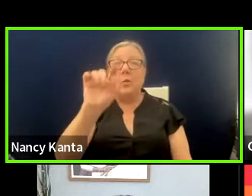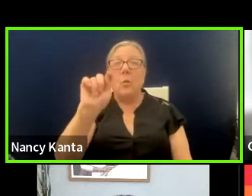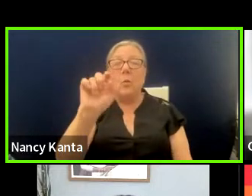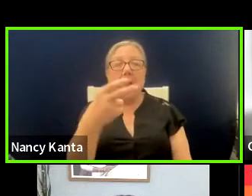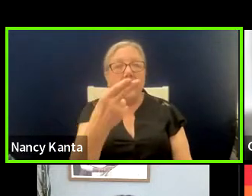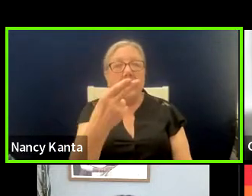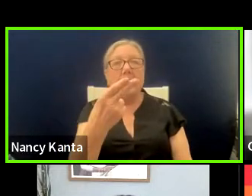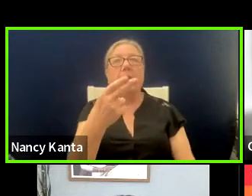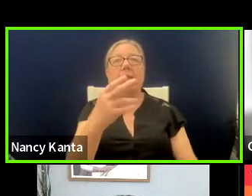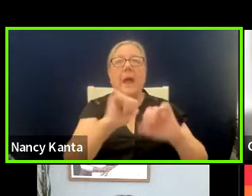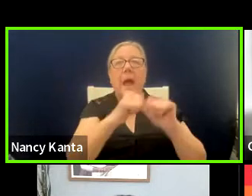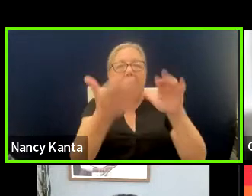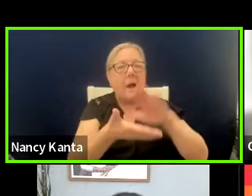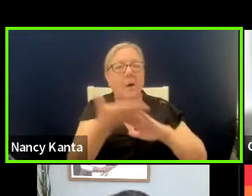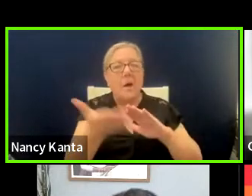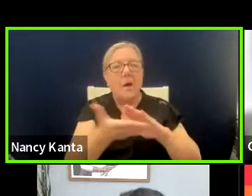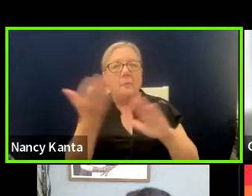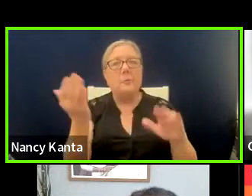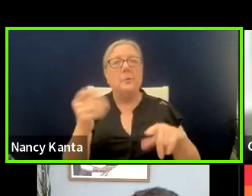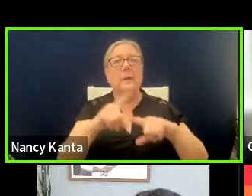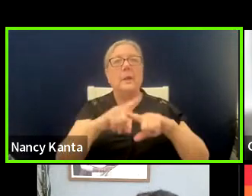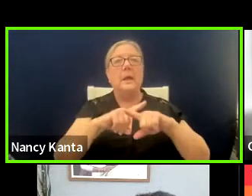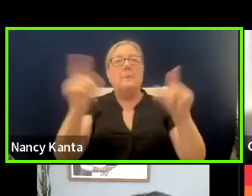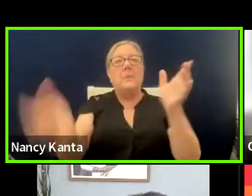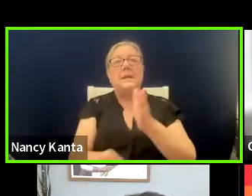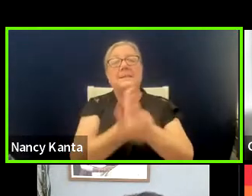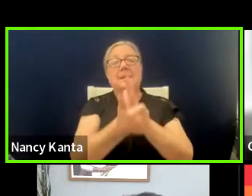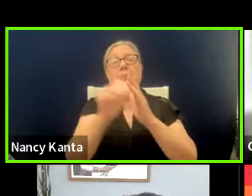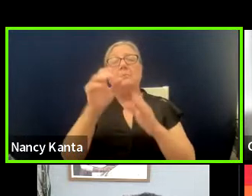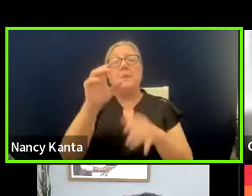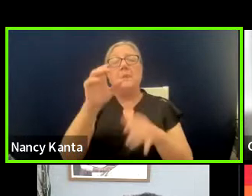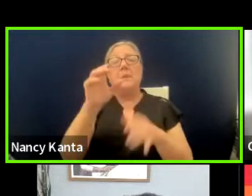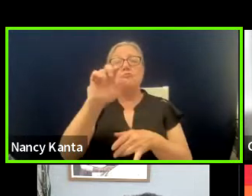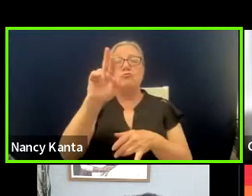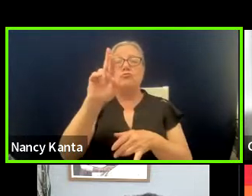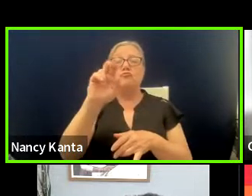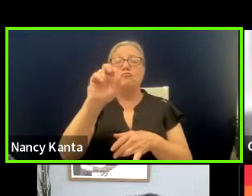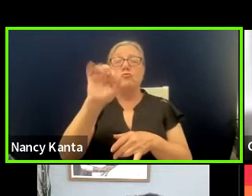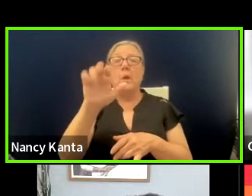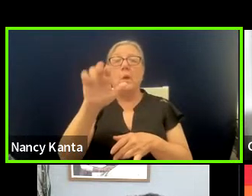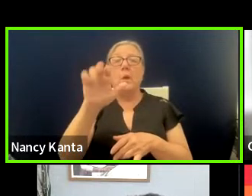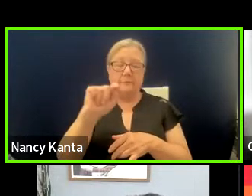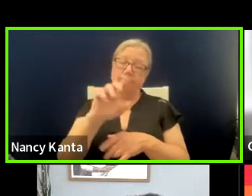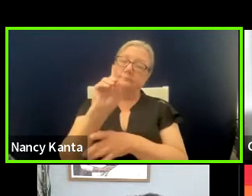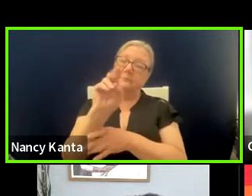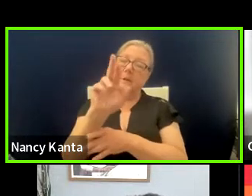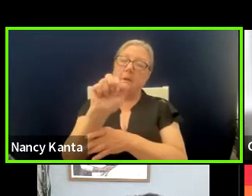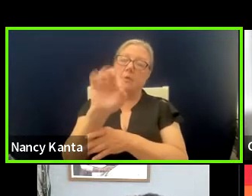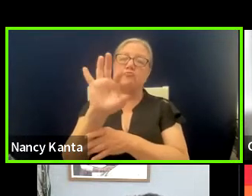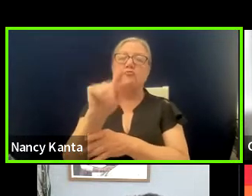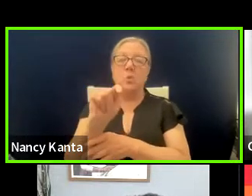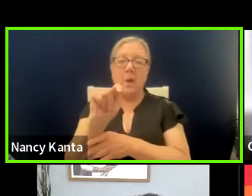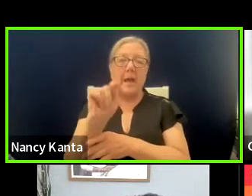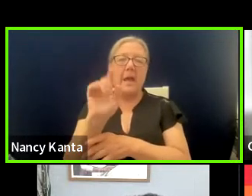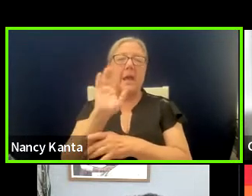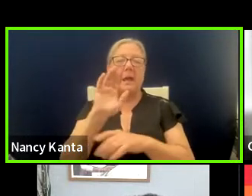but the supplemental draft or their draft supplemental and EIS will tell you the details of